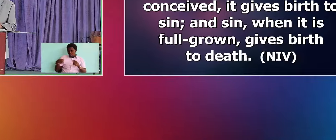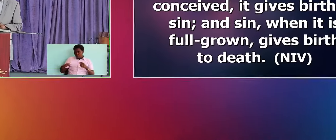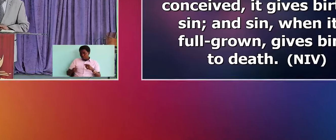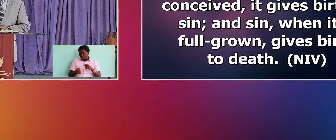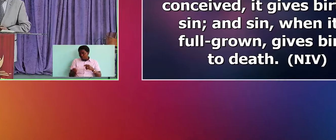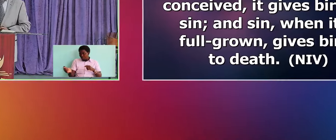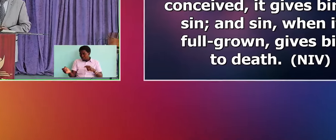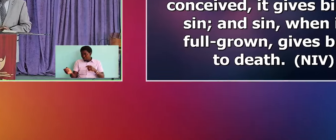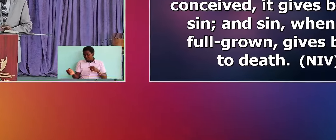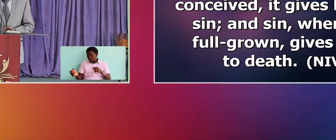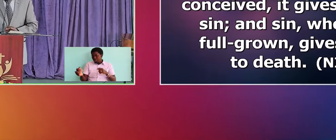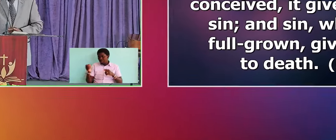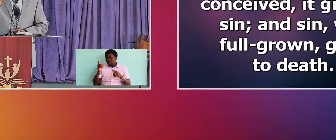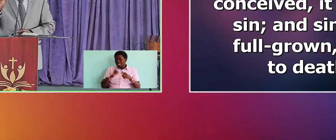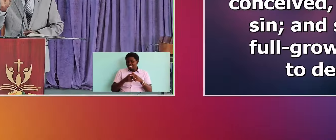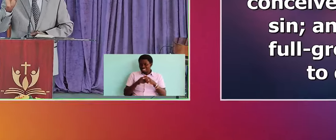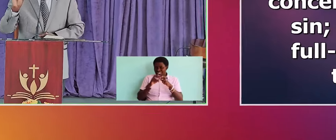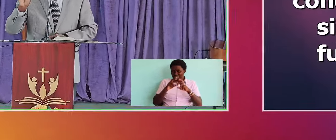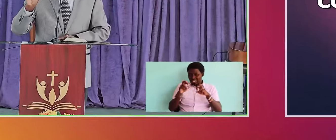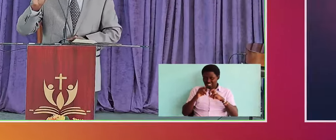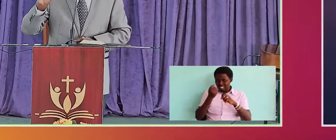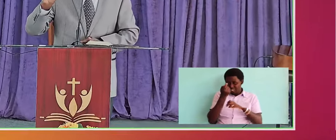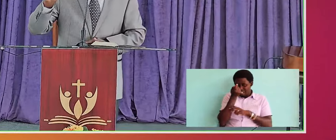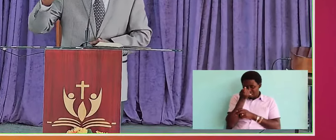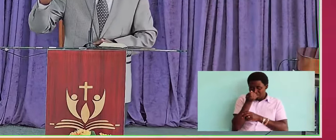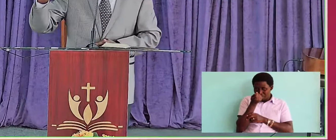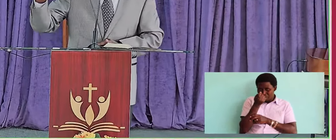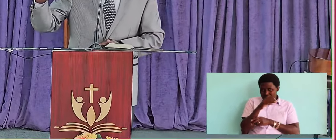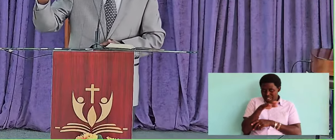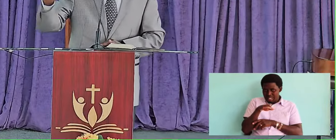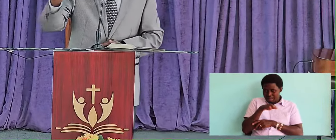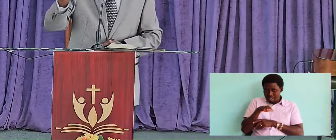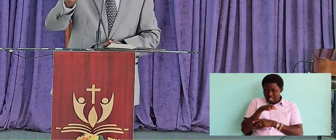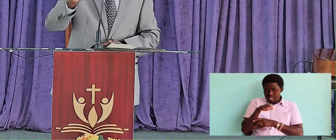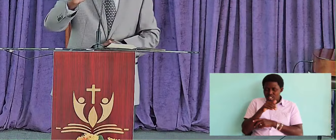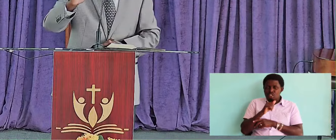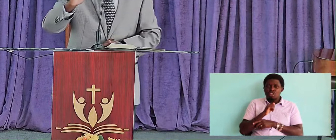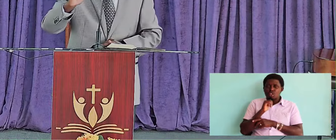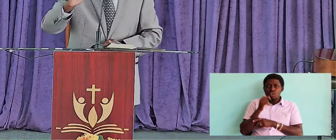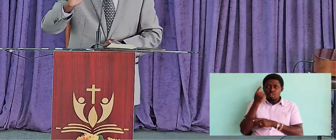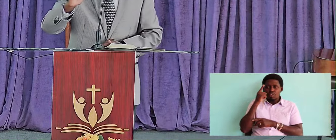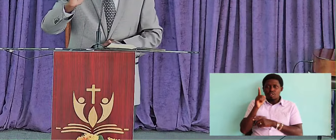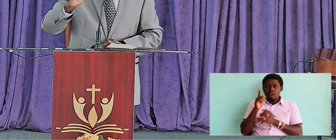It's only looking for a very small space, not for the whole door to be opened.